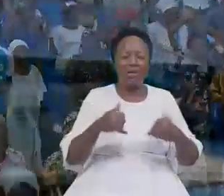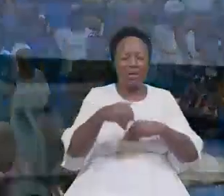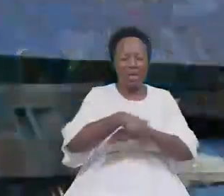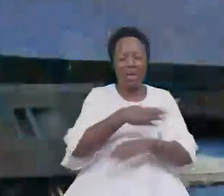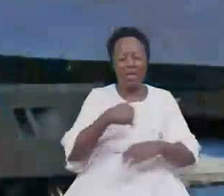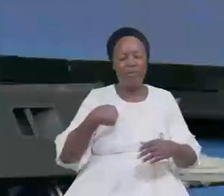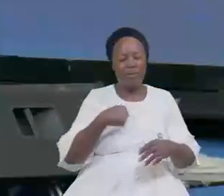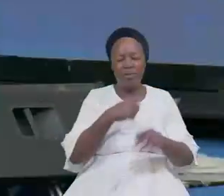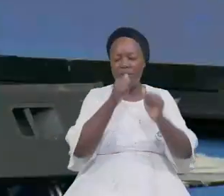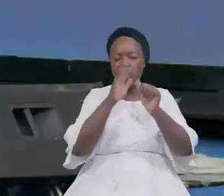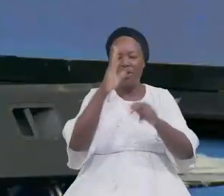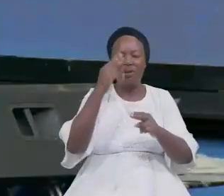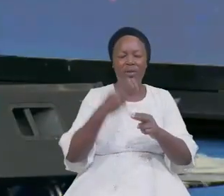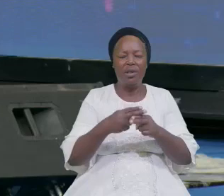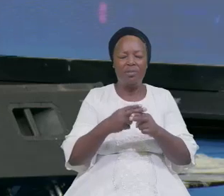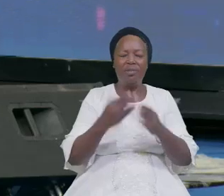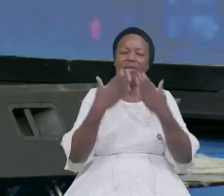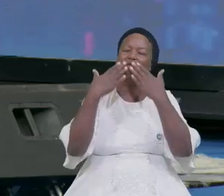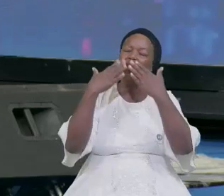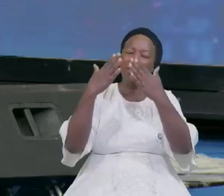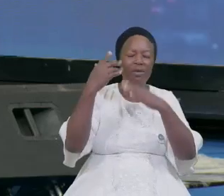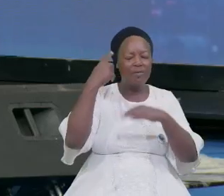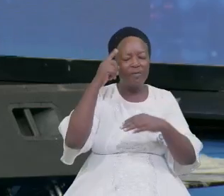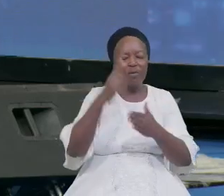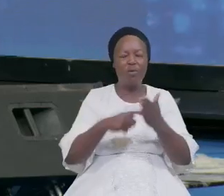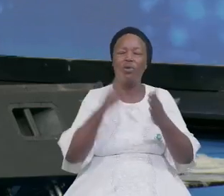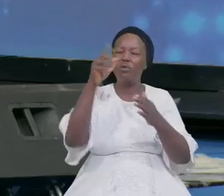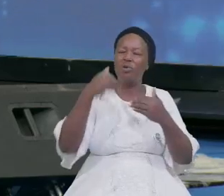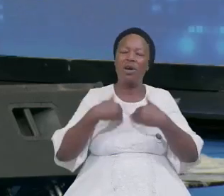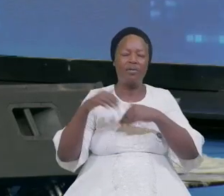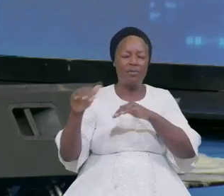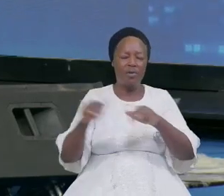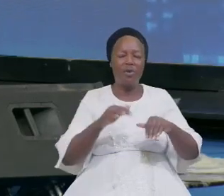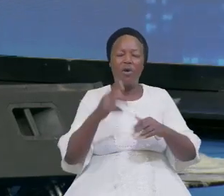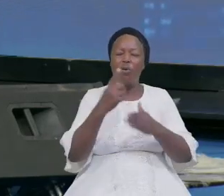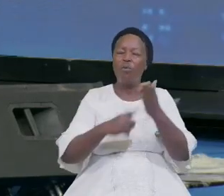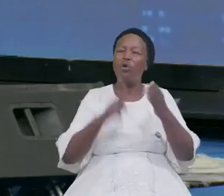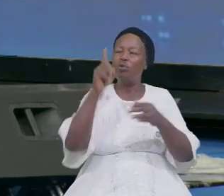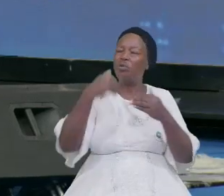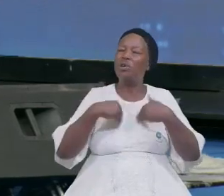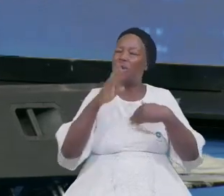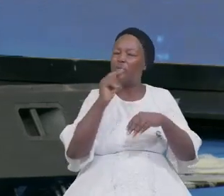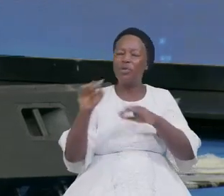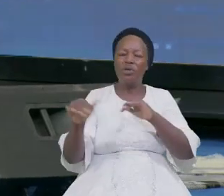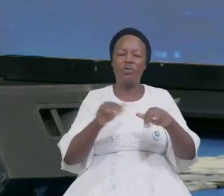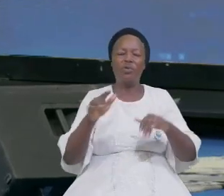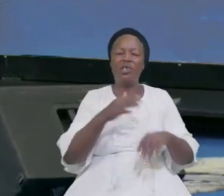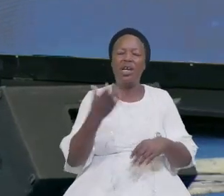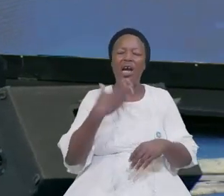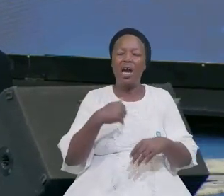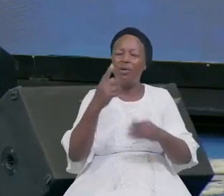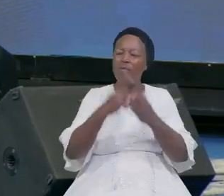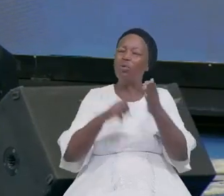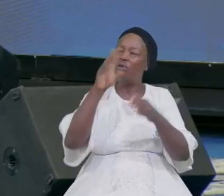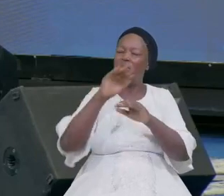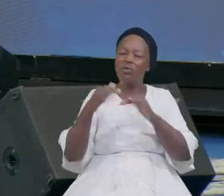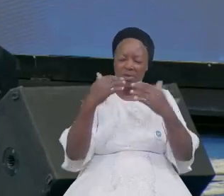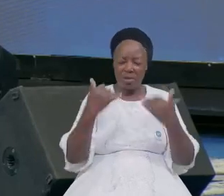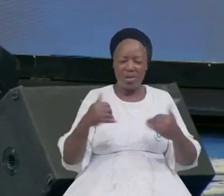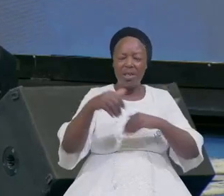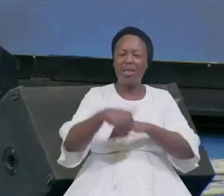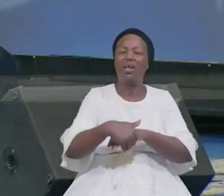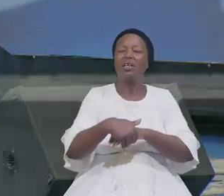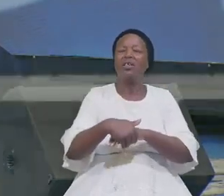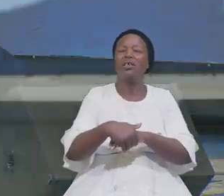name. Thank you for what you have done, what you've been doing, and what you are doing tonight